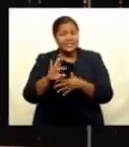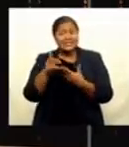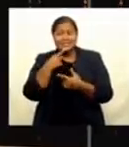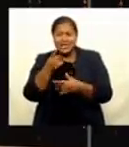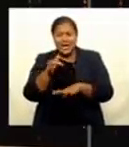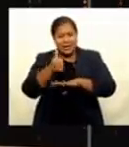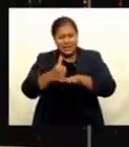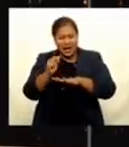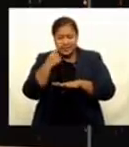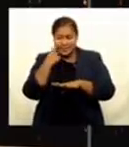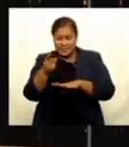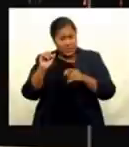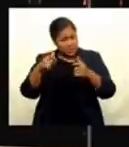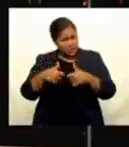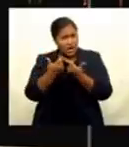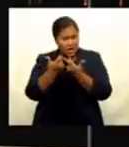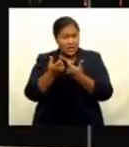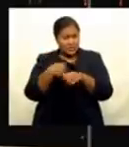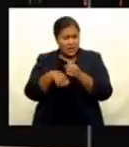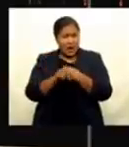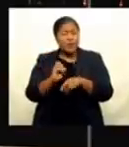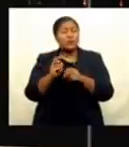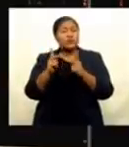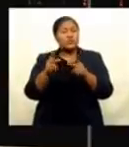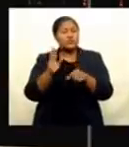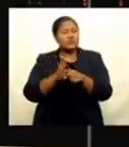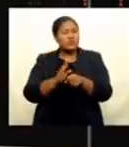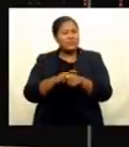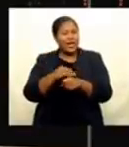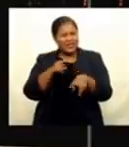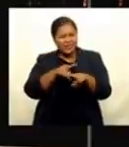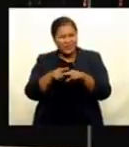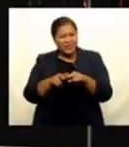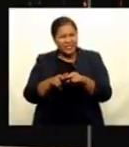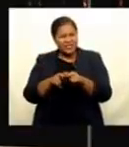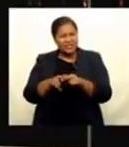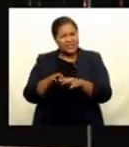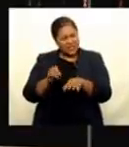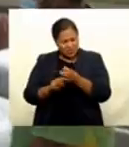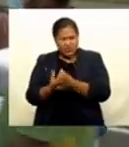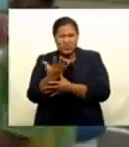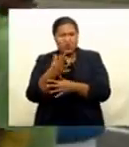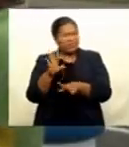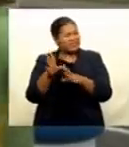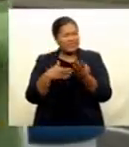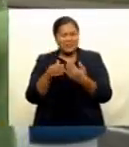these challenges as an opportunity to make Fiji flourish under difficult circumstances.